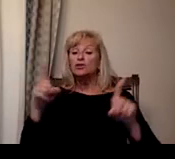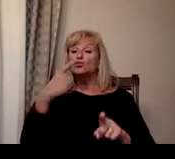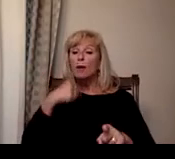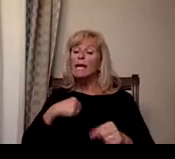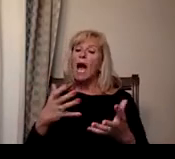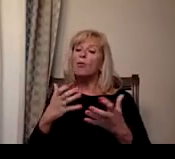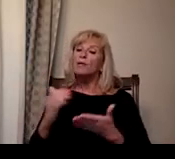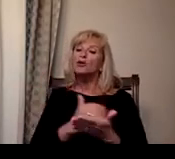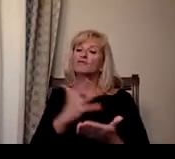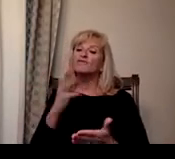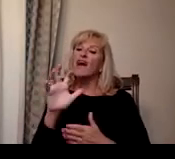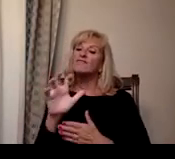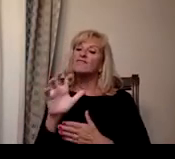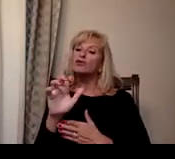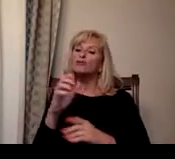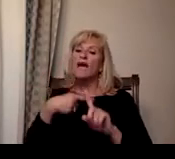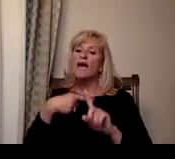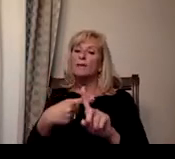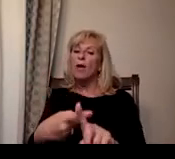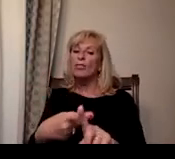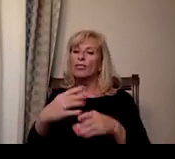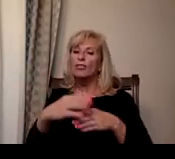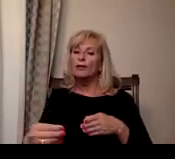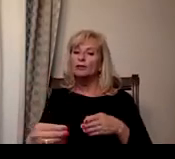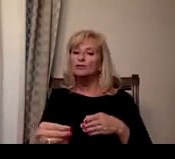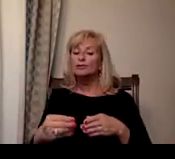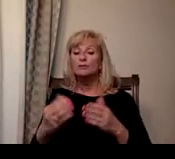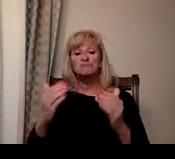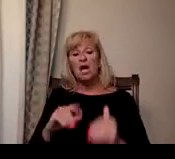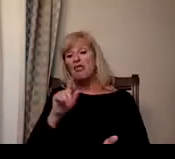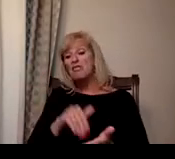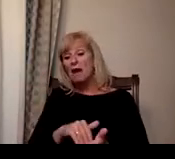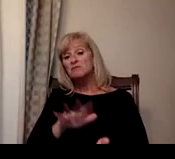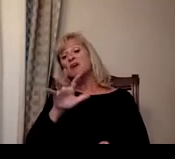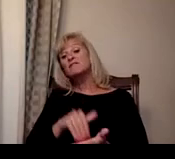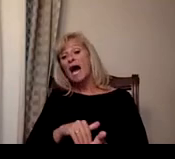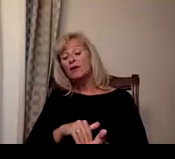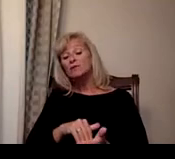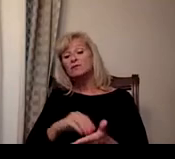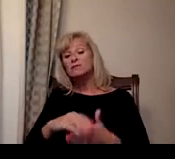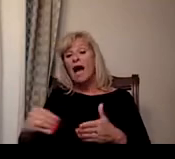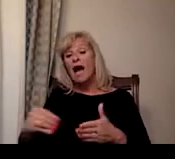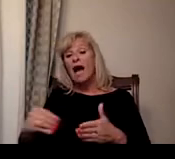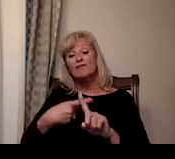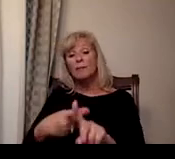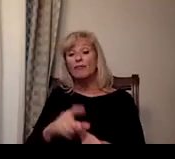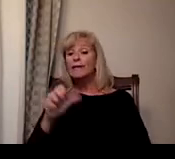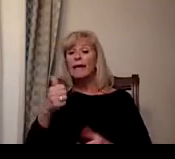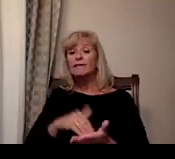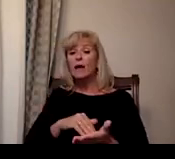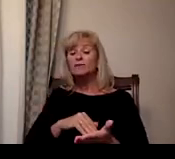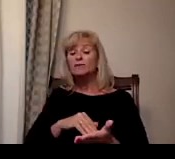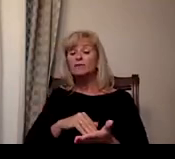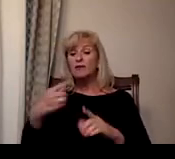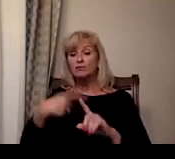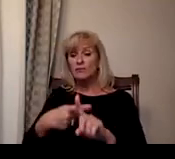month. I'm going to show you a clear path to be able to do that. How about 1,000? How about 5,000? How about 10,000? I mean, I